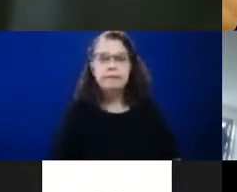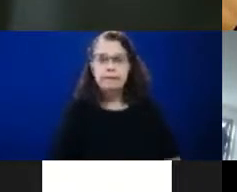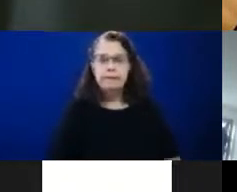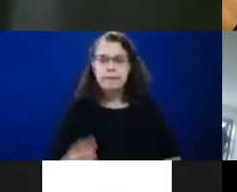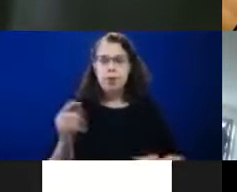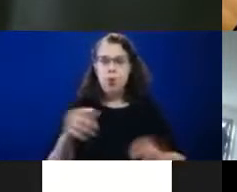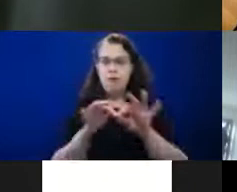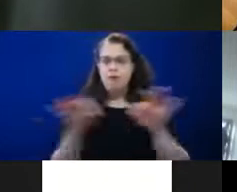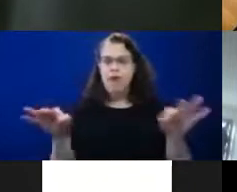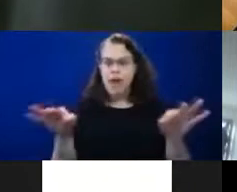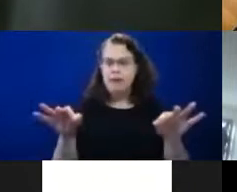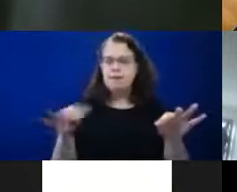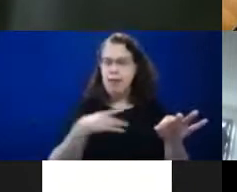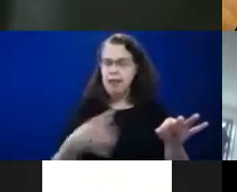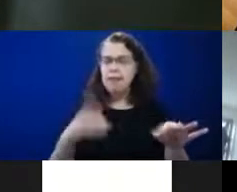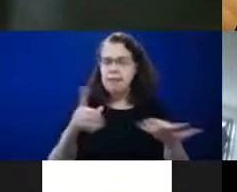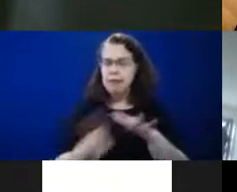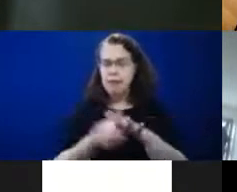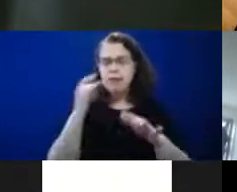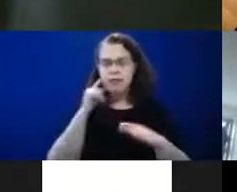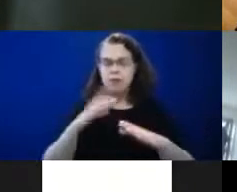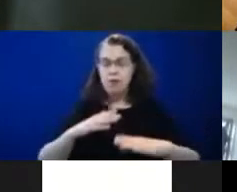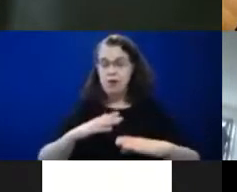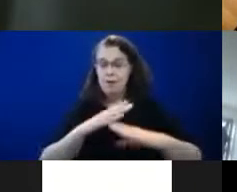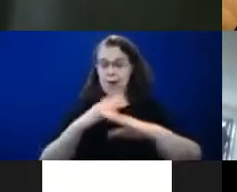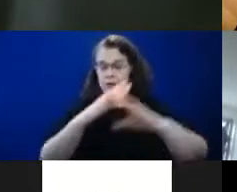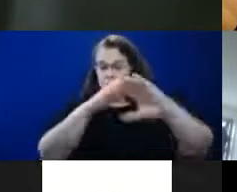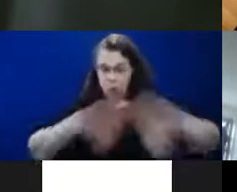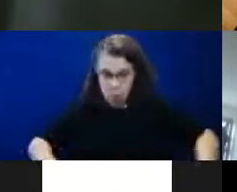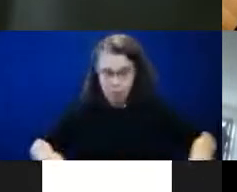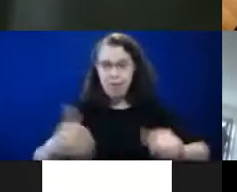remove barriers, everyone will benefit. Some